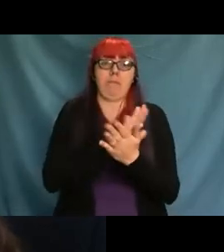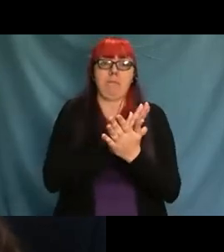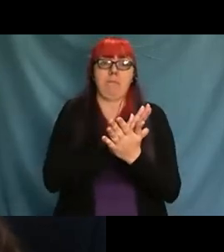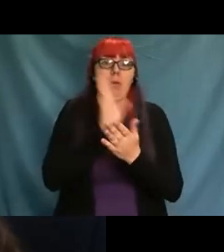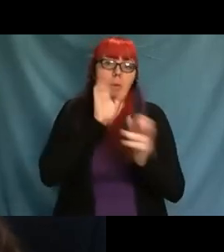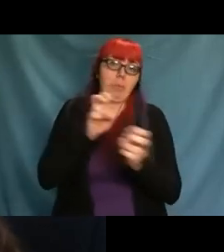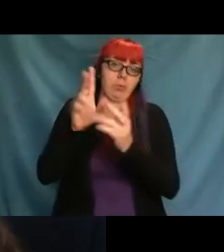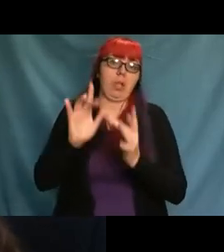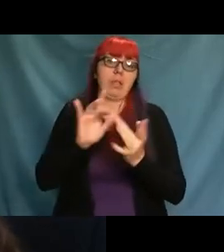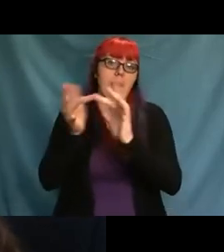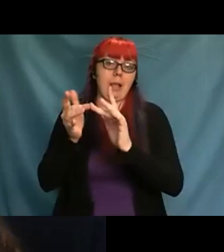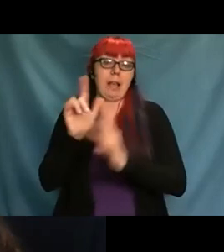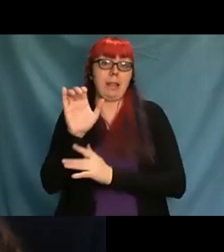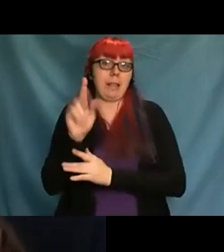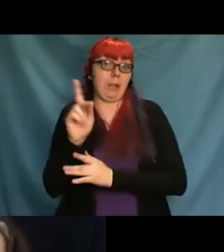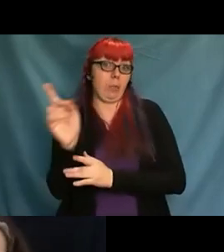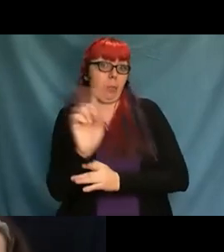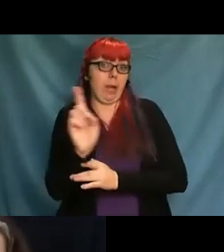presentation. Then also